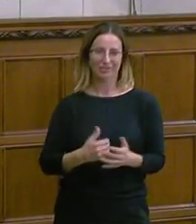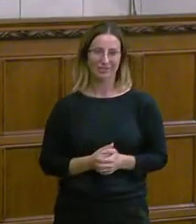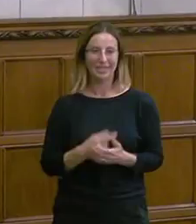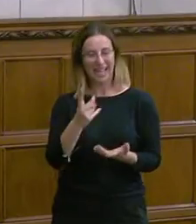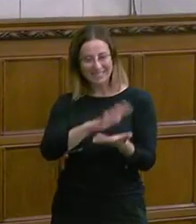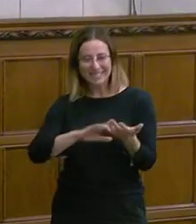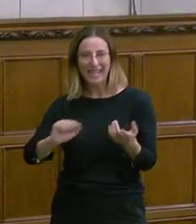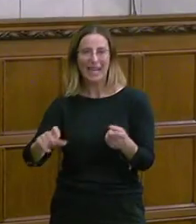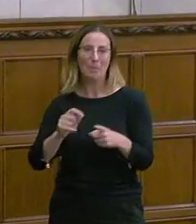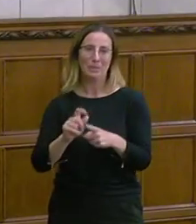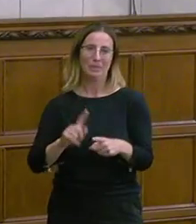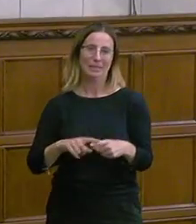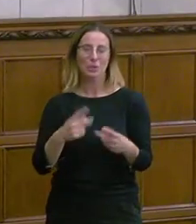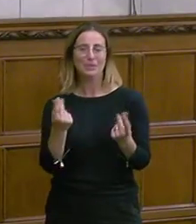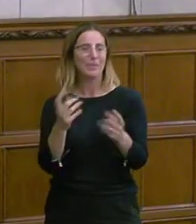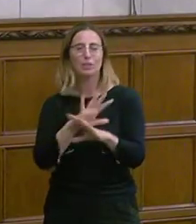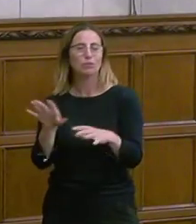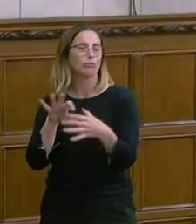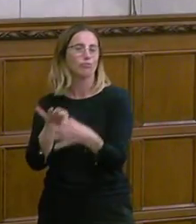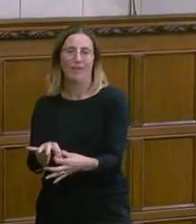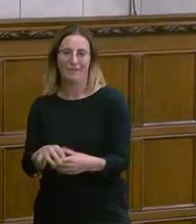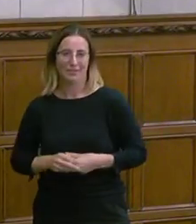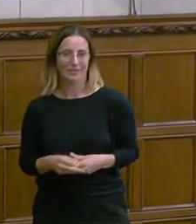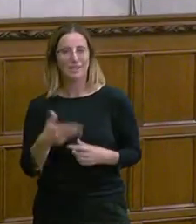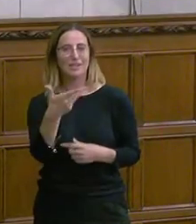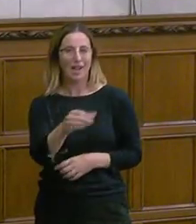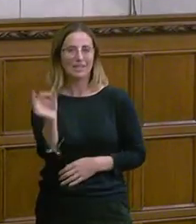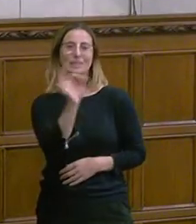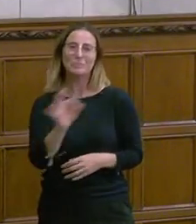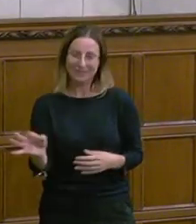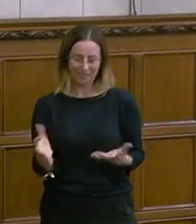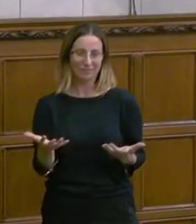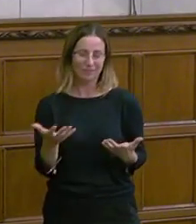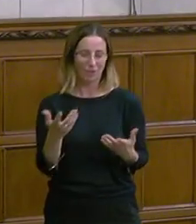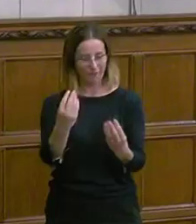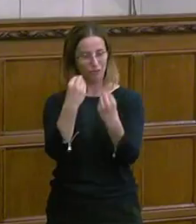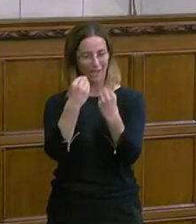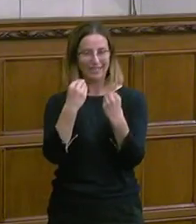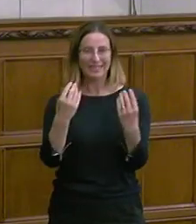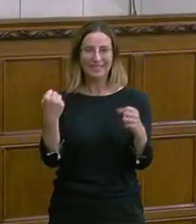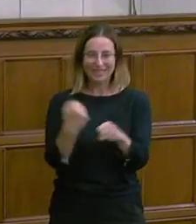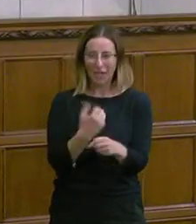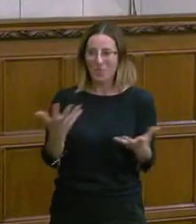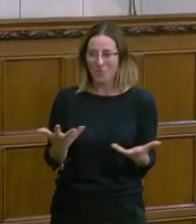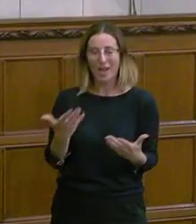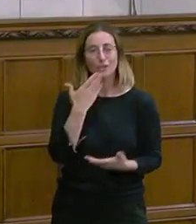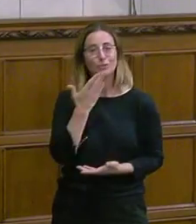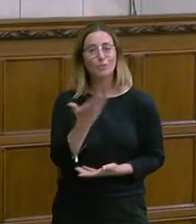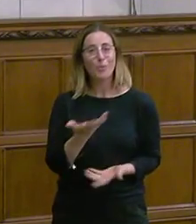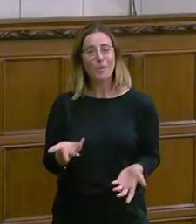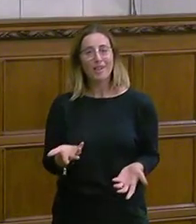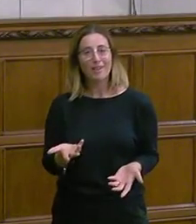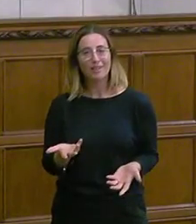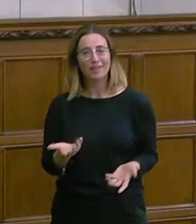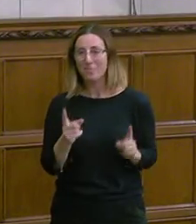isn't. 90% of the education training for teachers, especially at PGCE, is done in schools. But